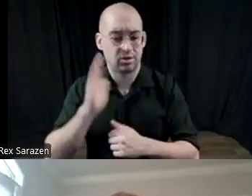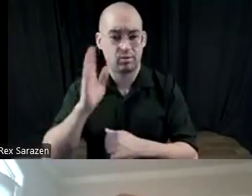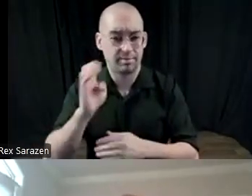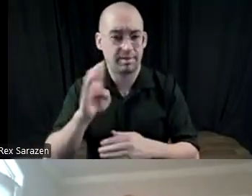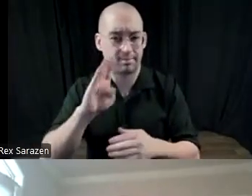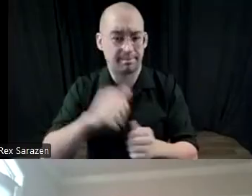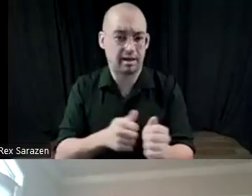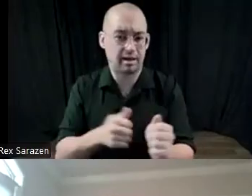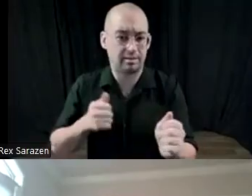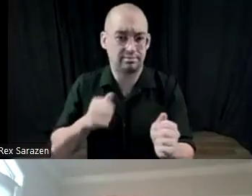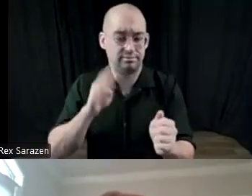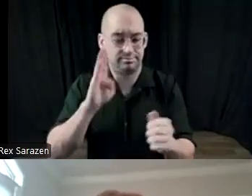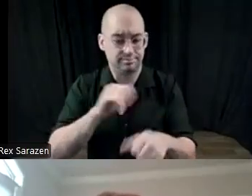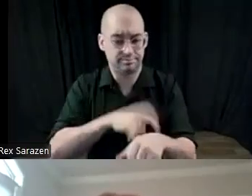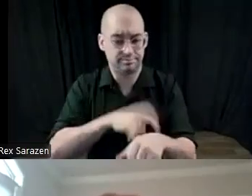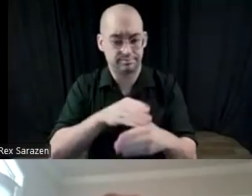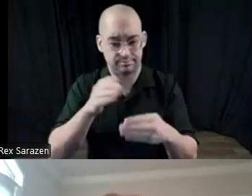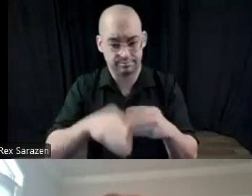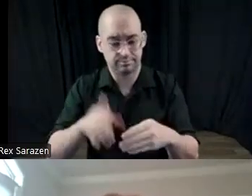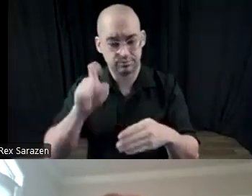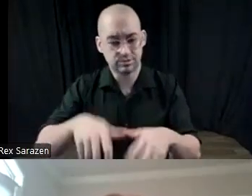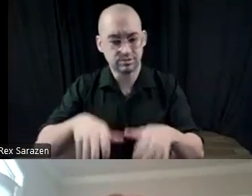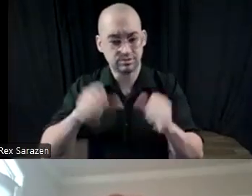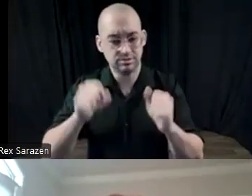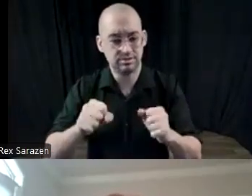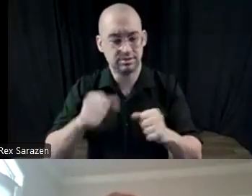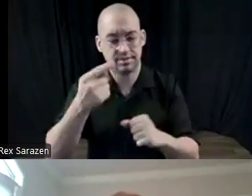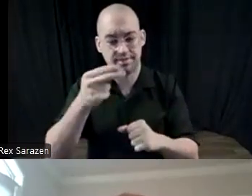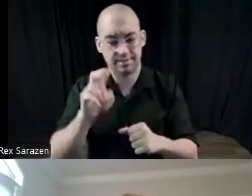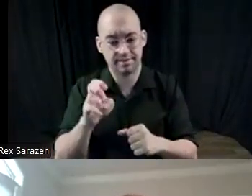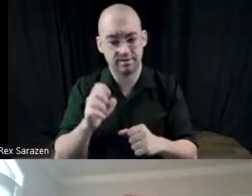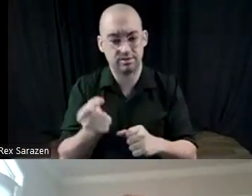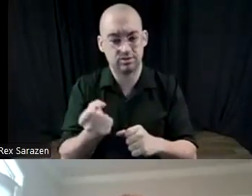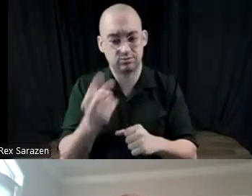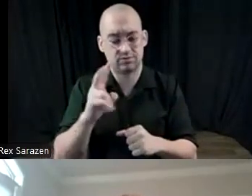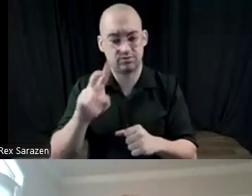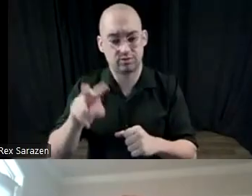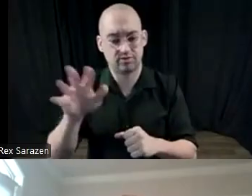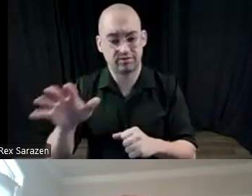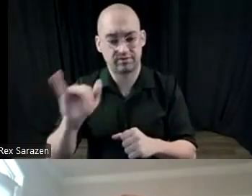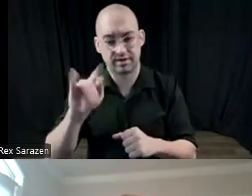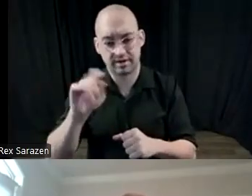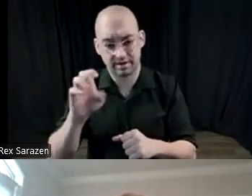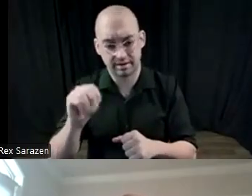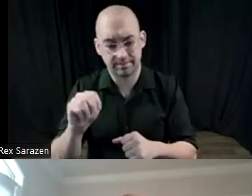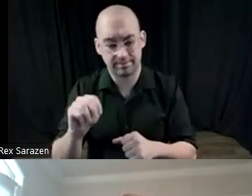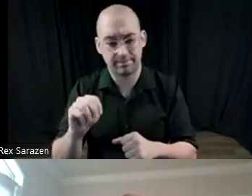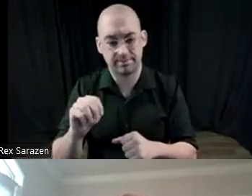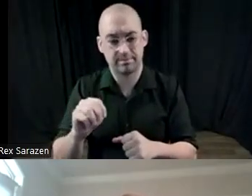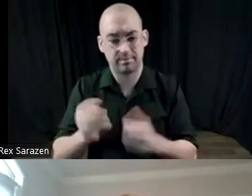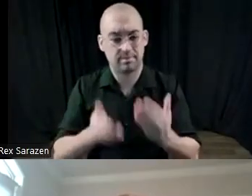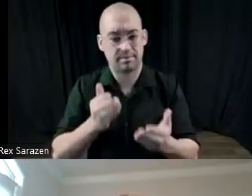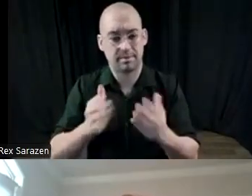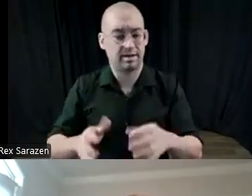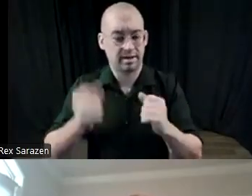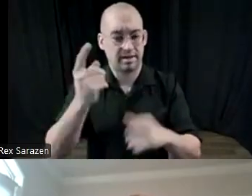end. So should we take up the 12:25 item, which will probably take a half hour,